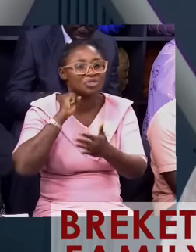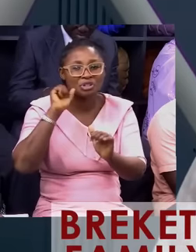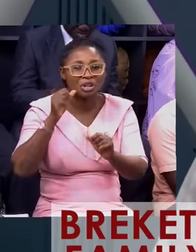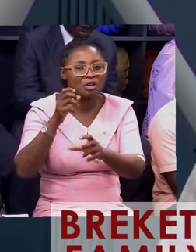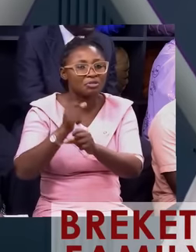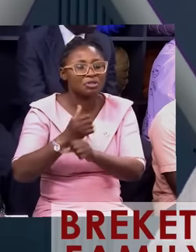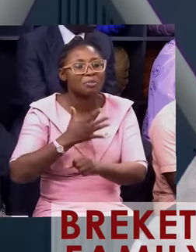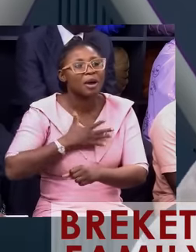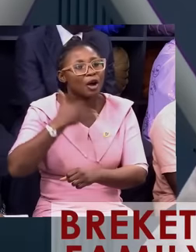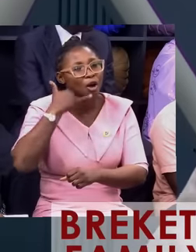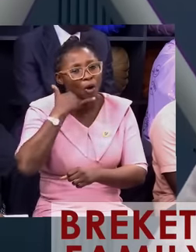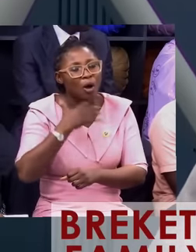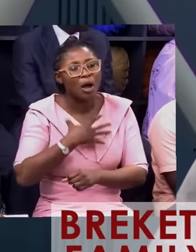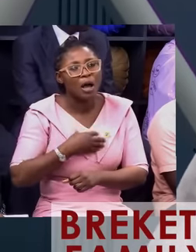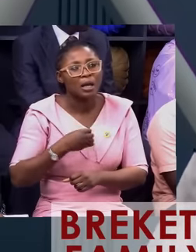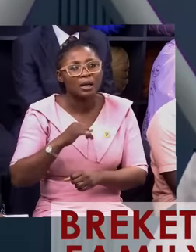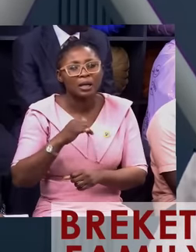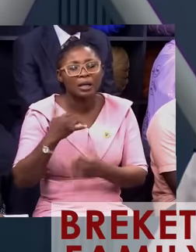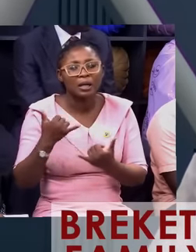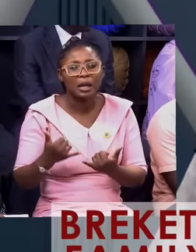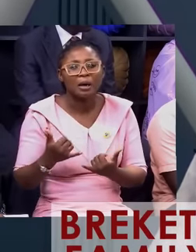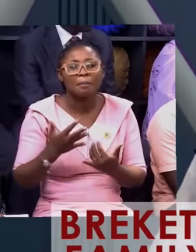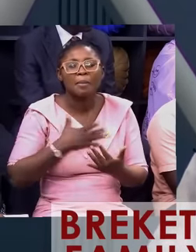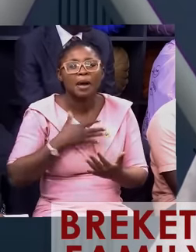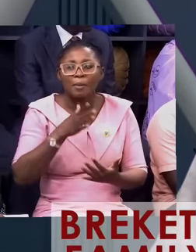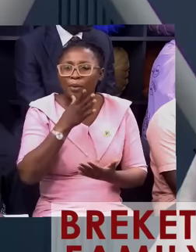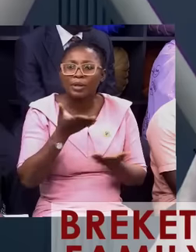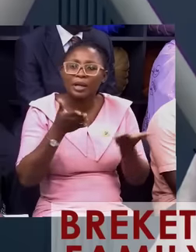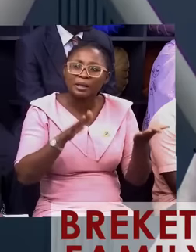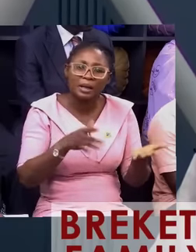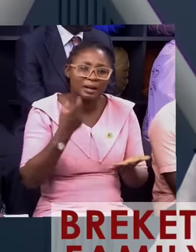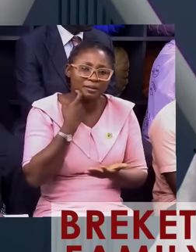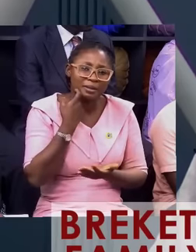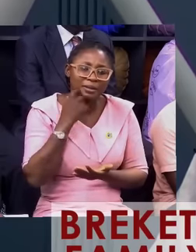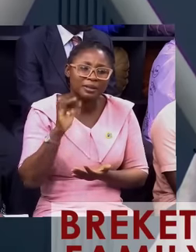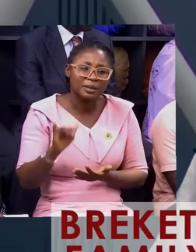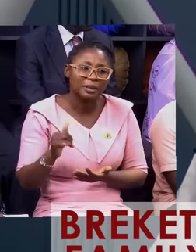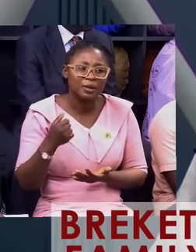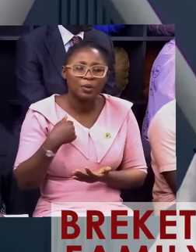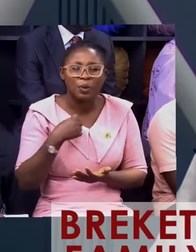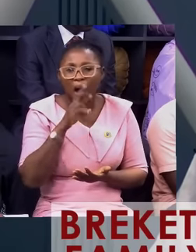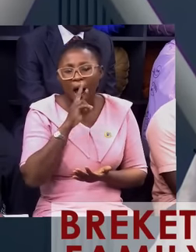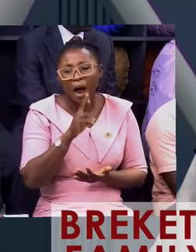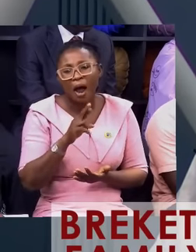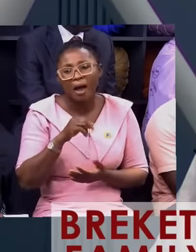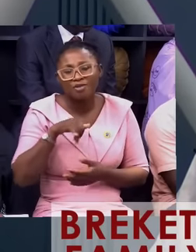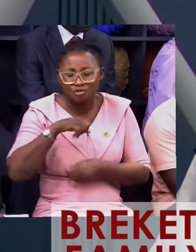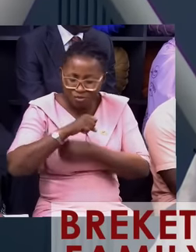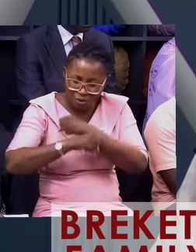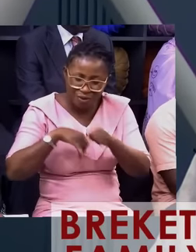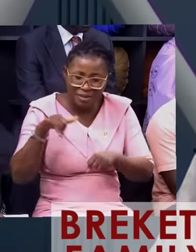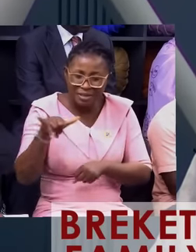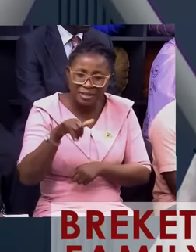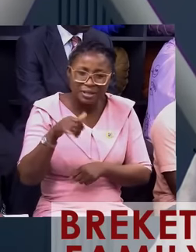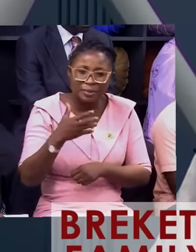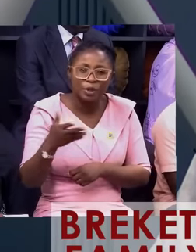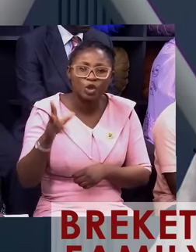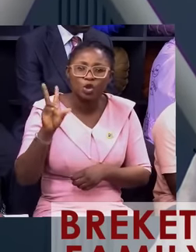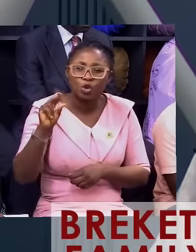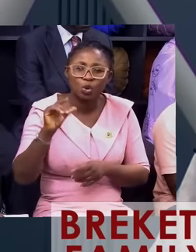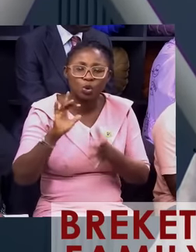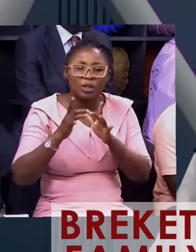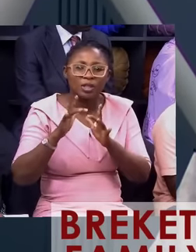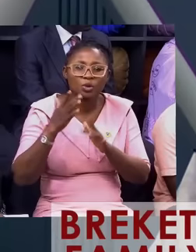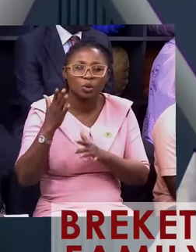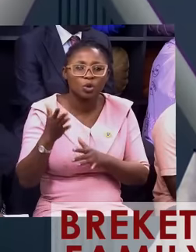call and now I lost my mother to recently so we are still suffering the same pain no me work